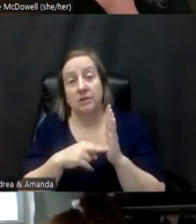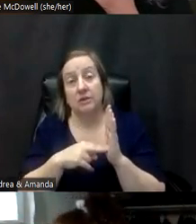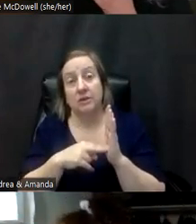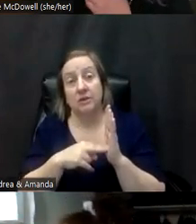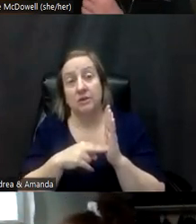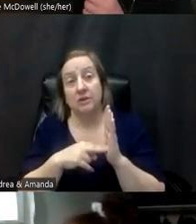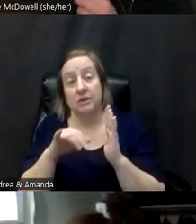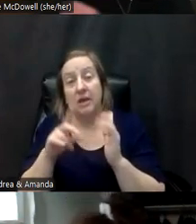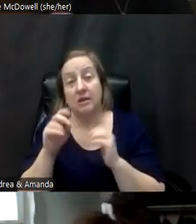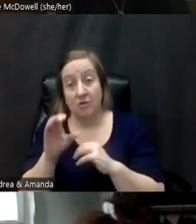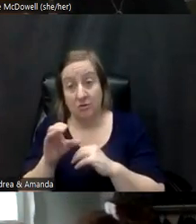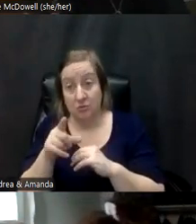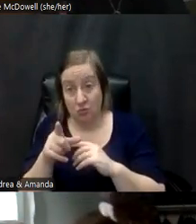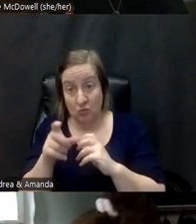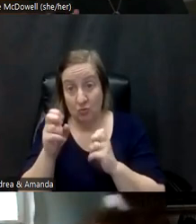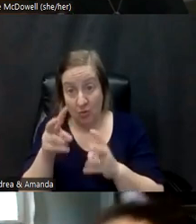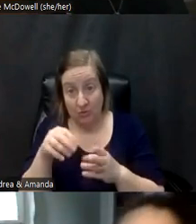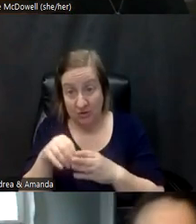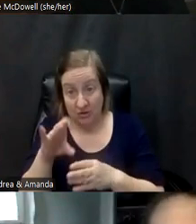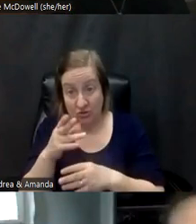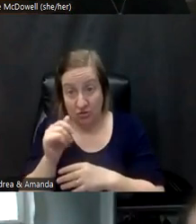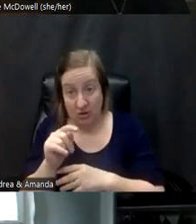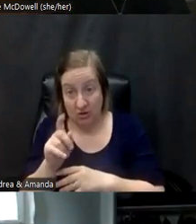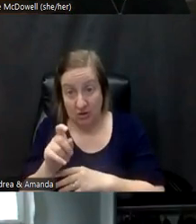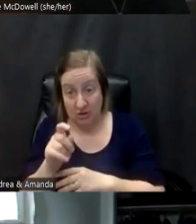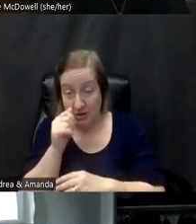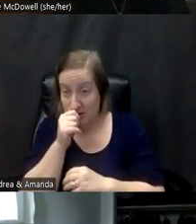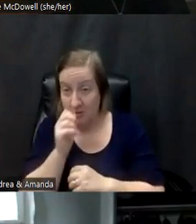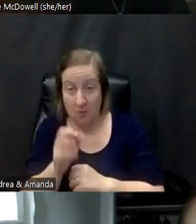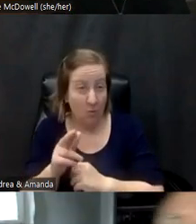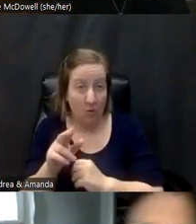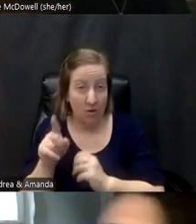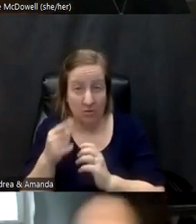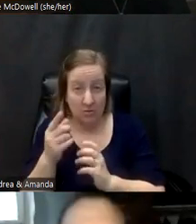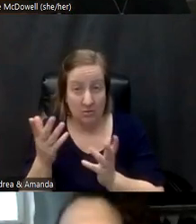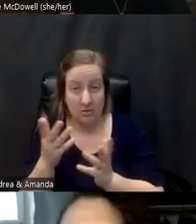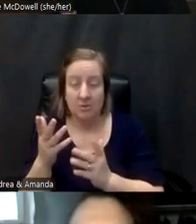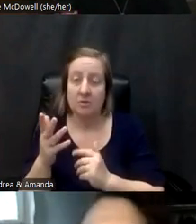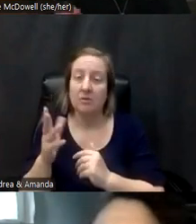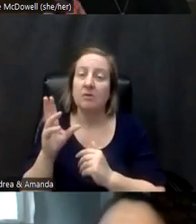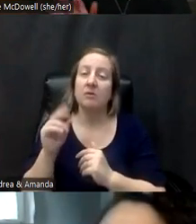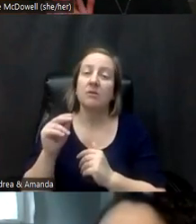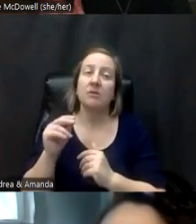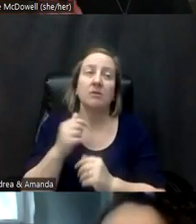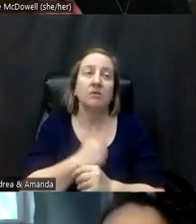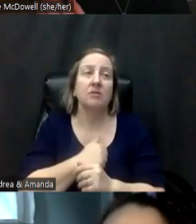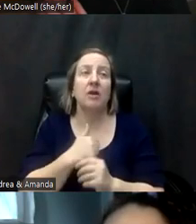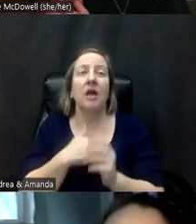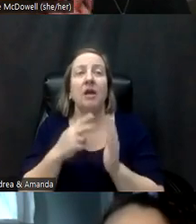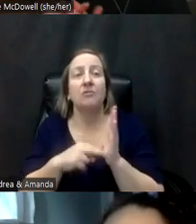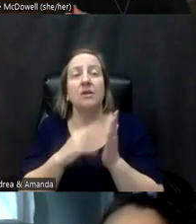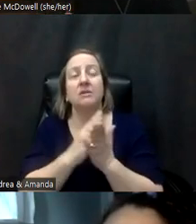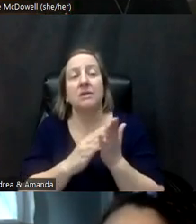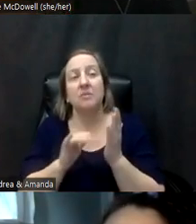the document that you post in the chat? Or was just a referral? Oh, I'm not a volunteer. No, I actually read some of that book,